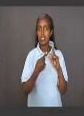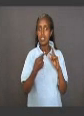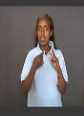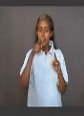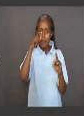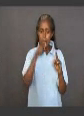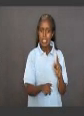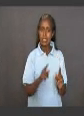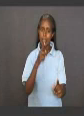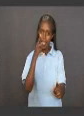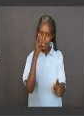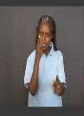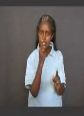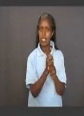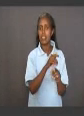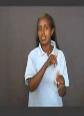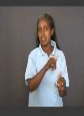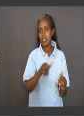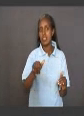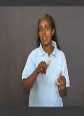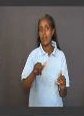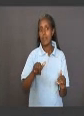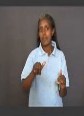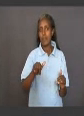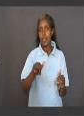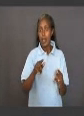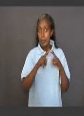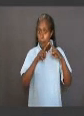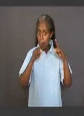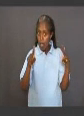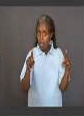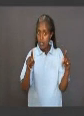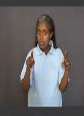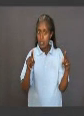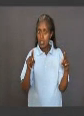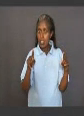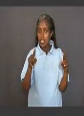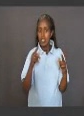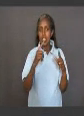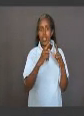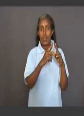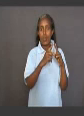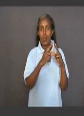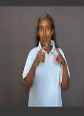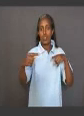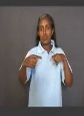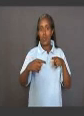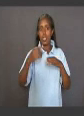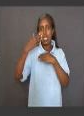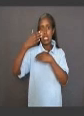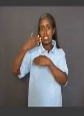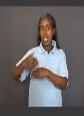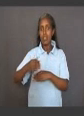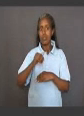be exactly the same. But the corresponding sides